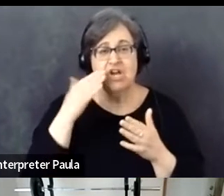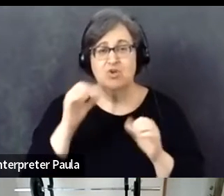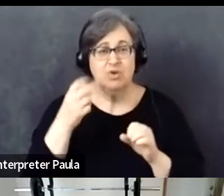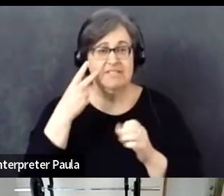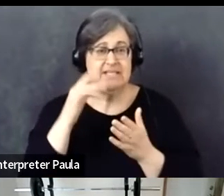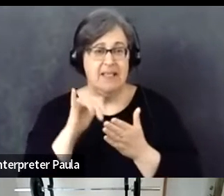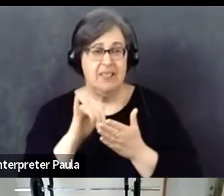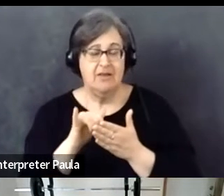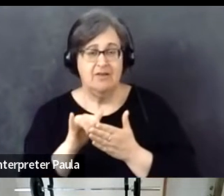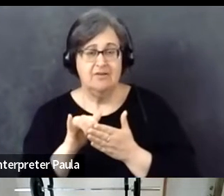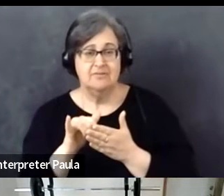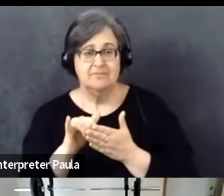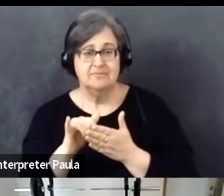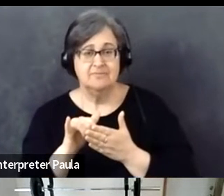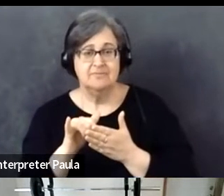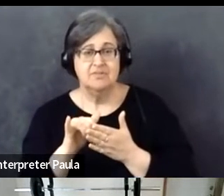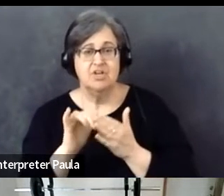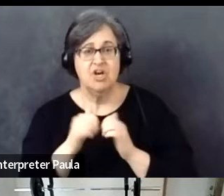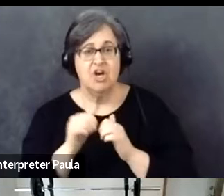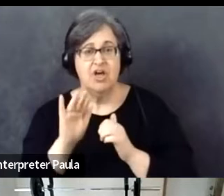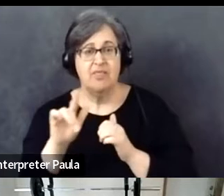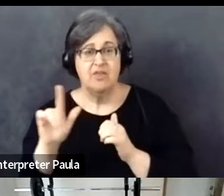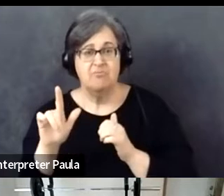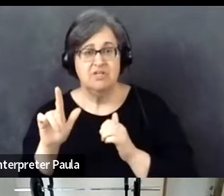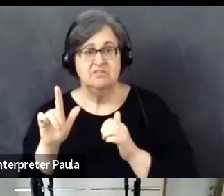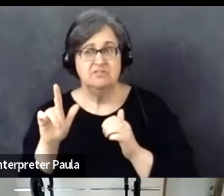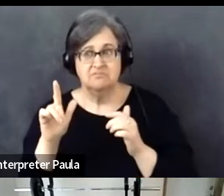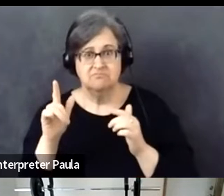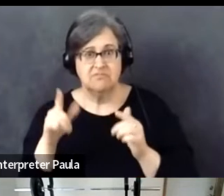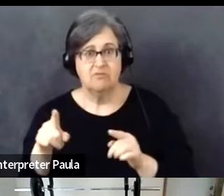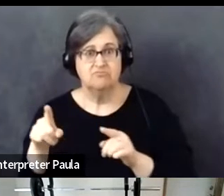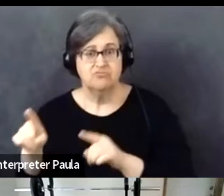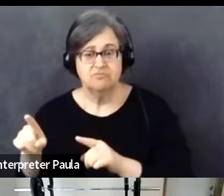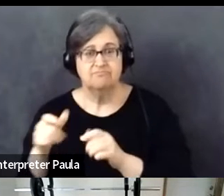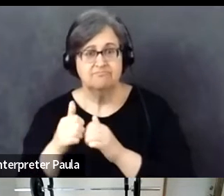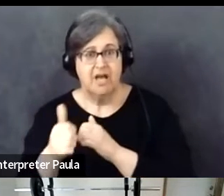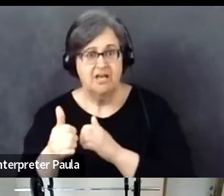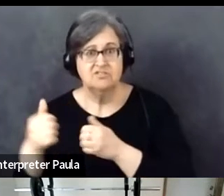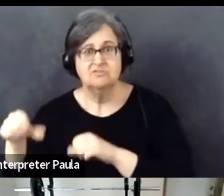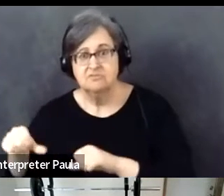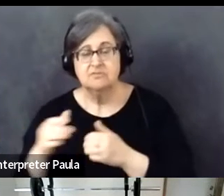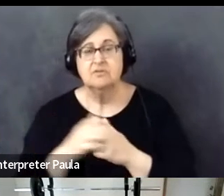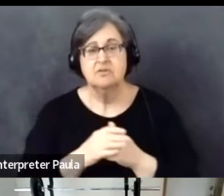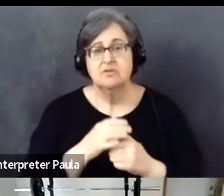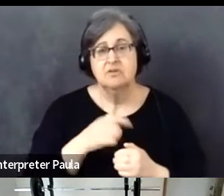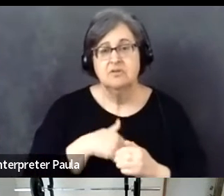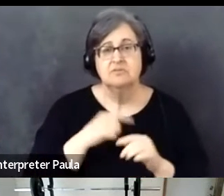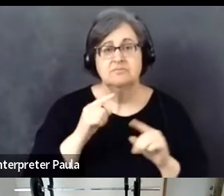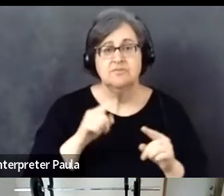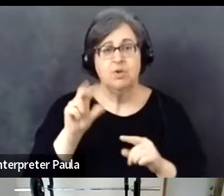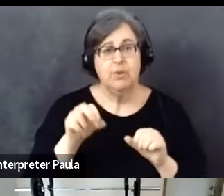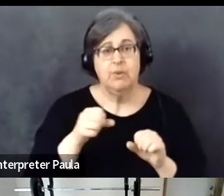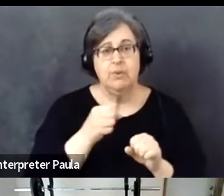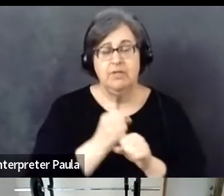in how the bills turned out, but really after this, I've been up there for 30 years and I